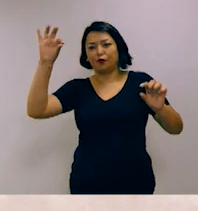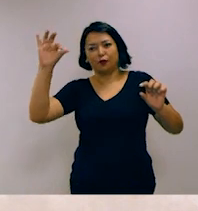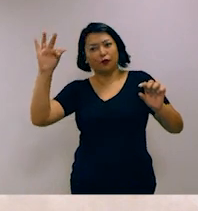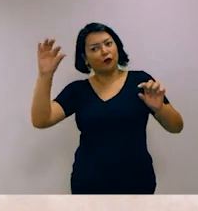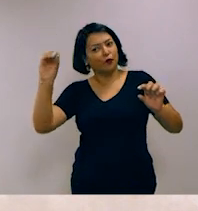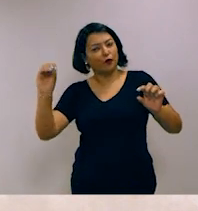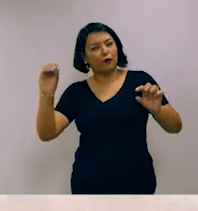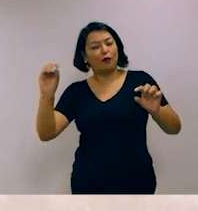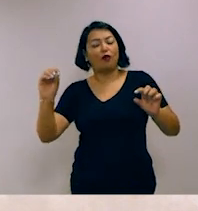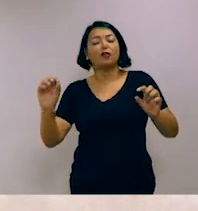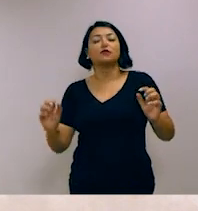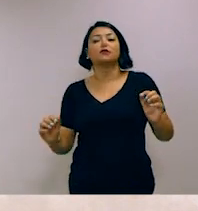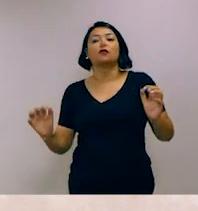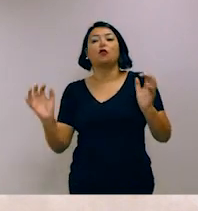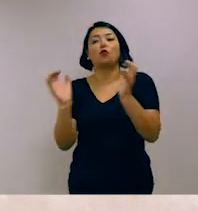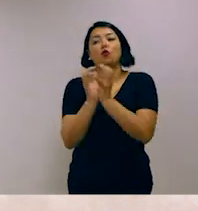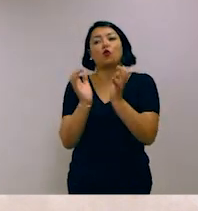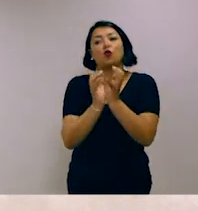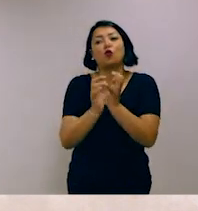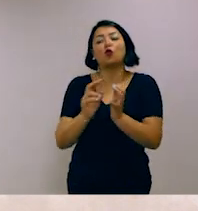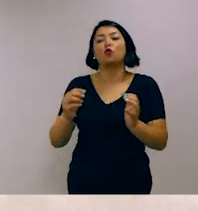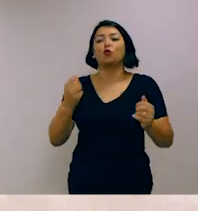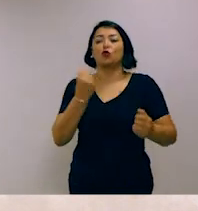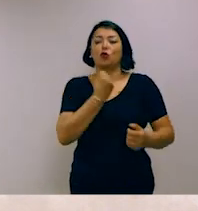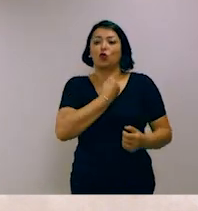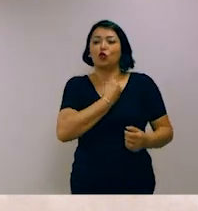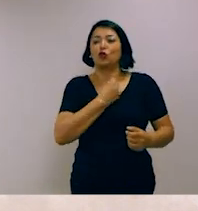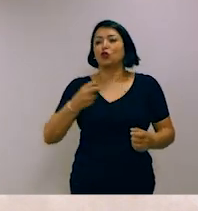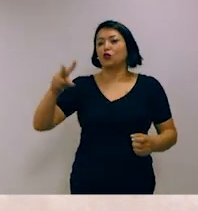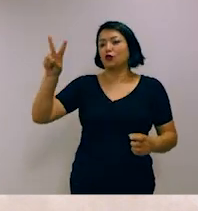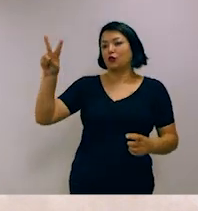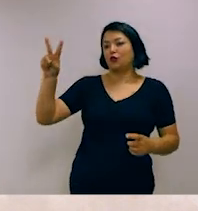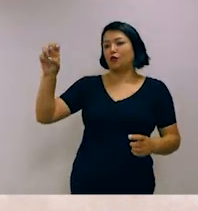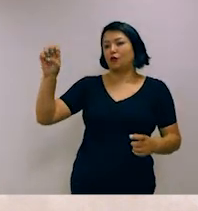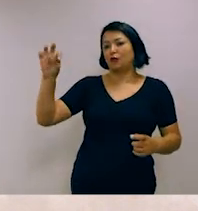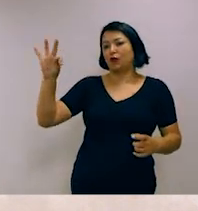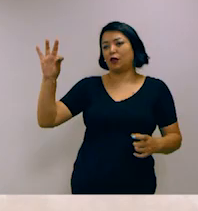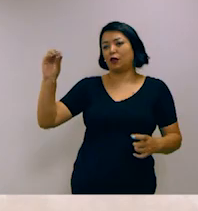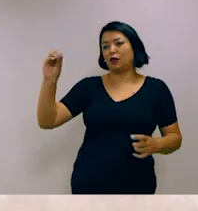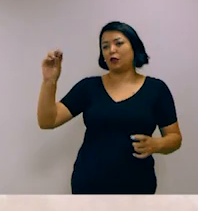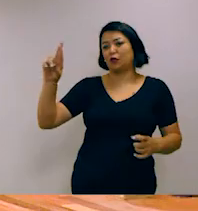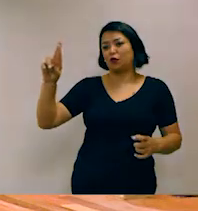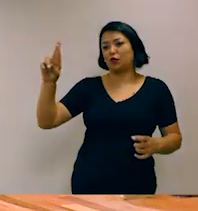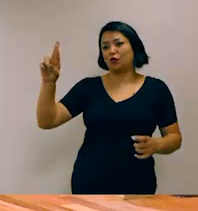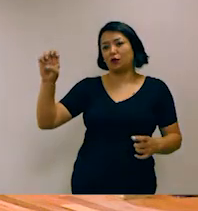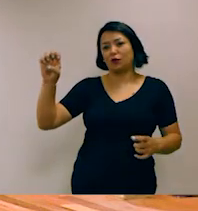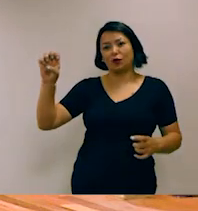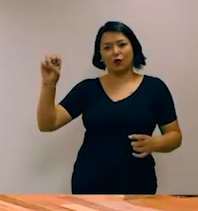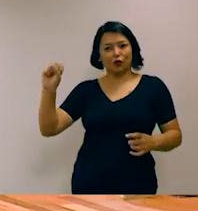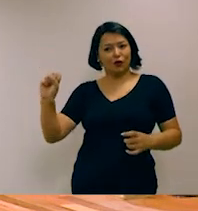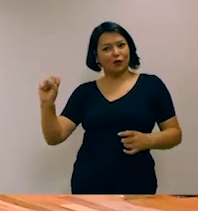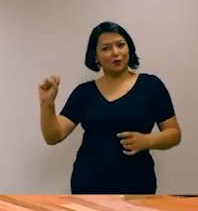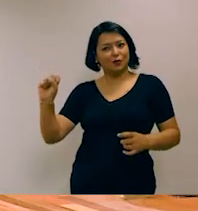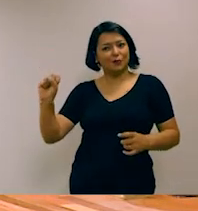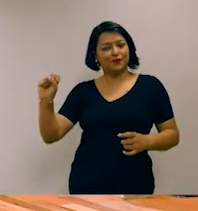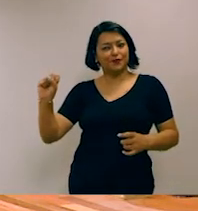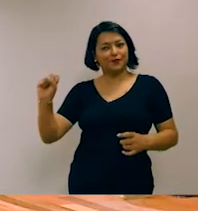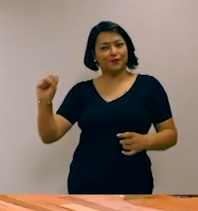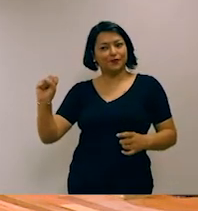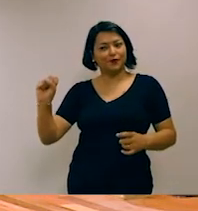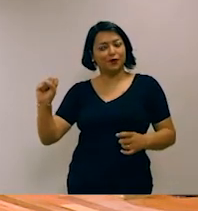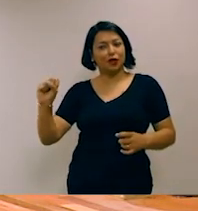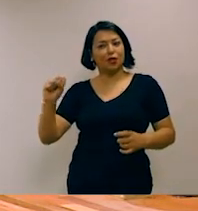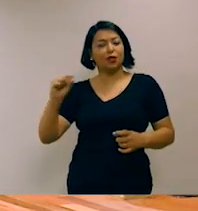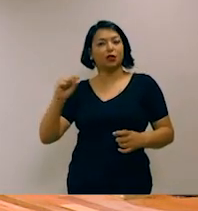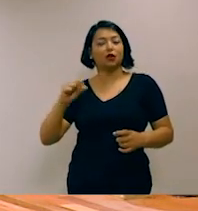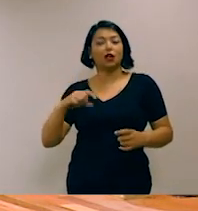to be represented in a vectorial space. The distance between these vectors is going to give you an idea of